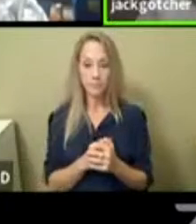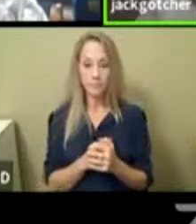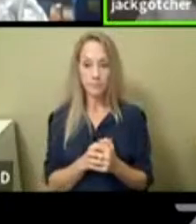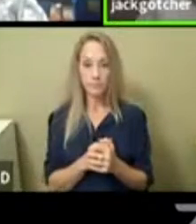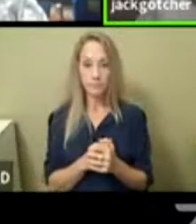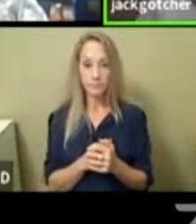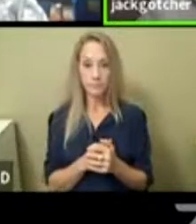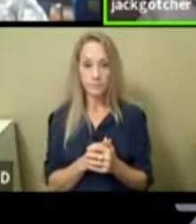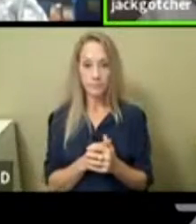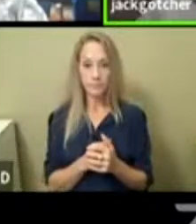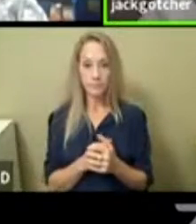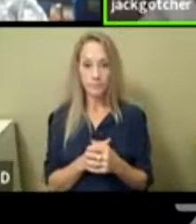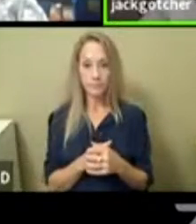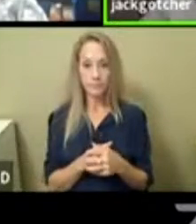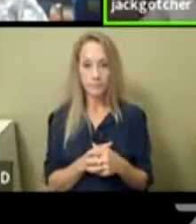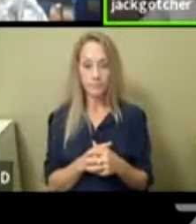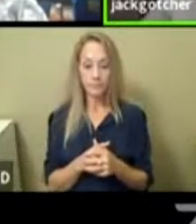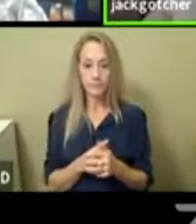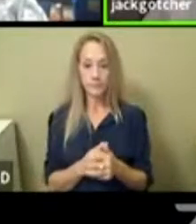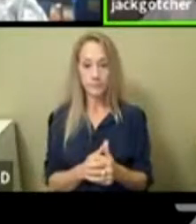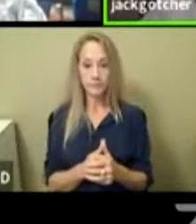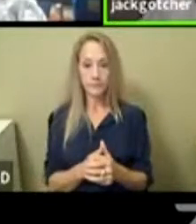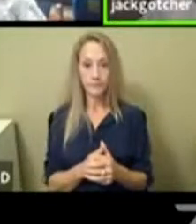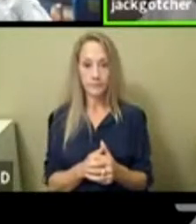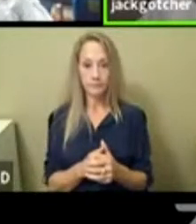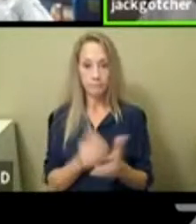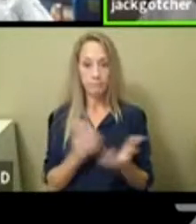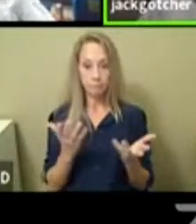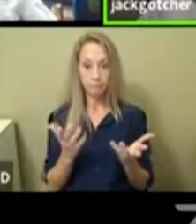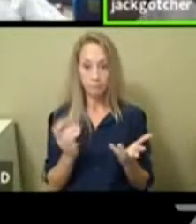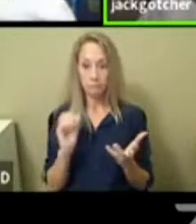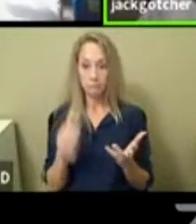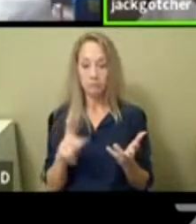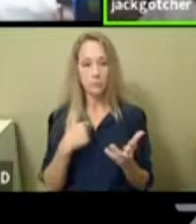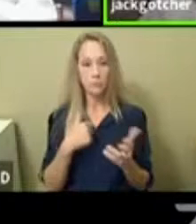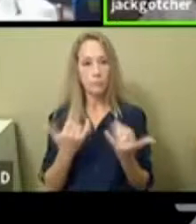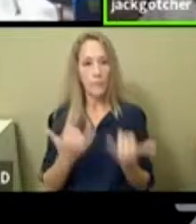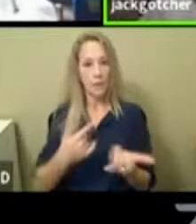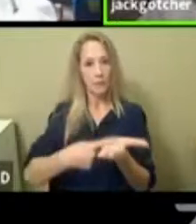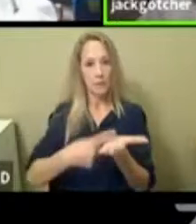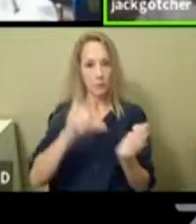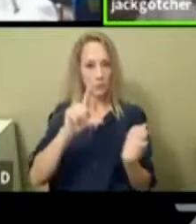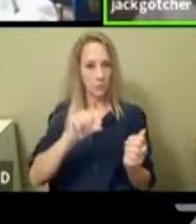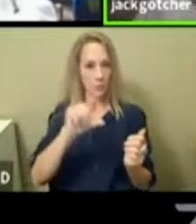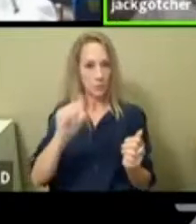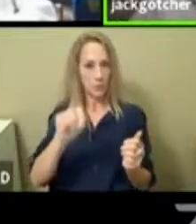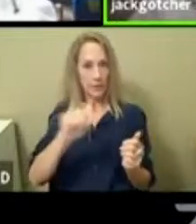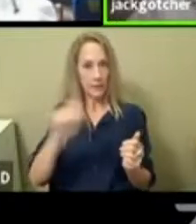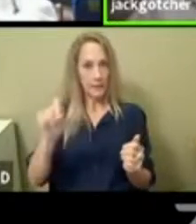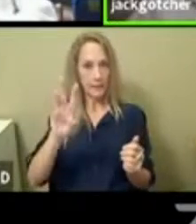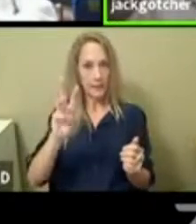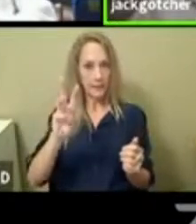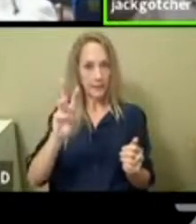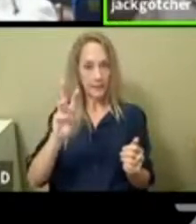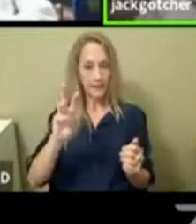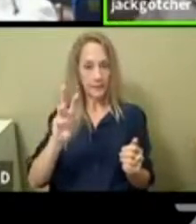So if that works, we can continue that discussion, the general discussion on 2020-6, if there's any new